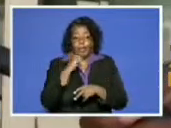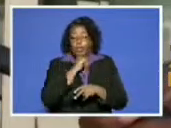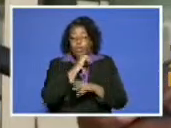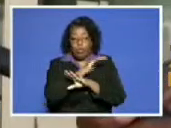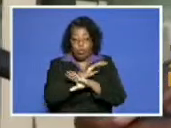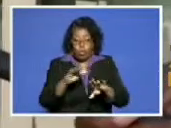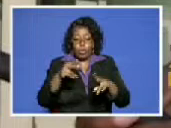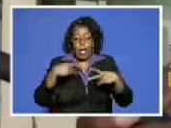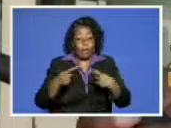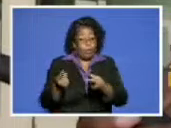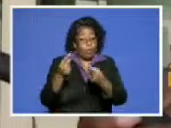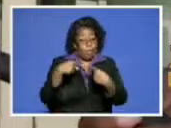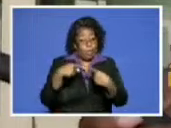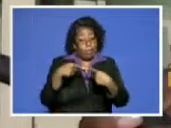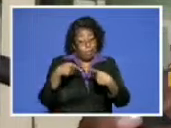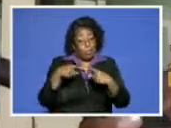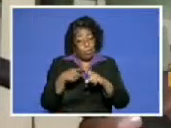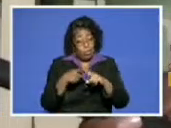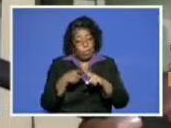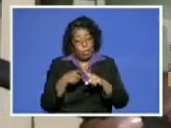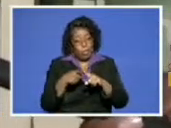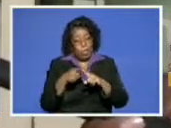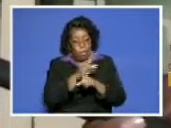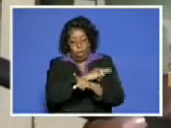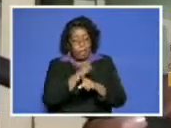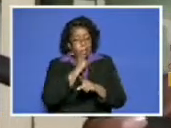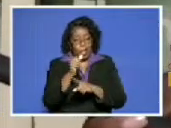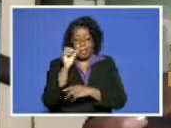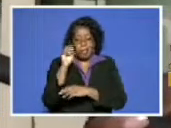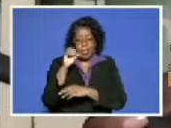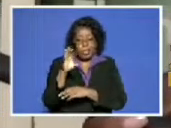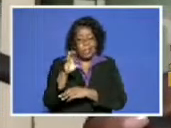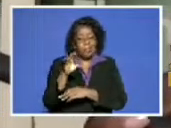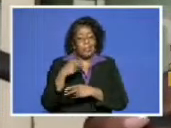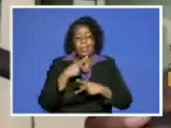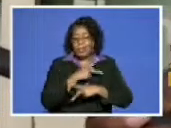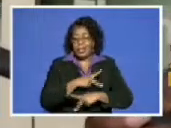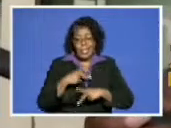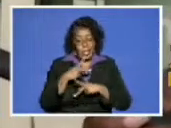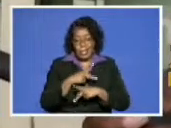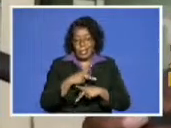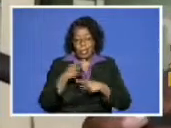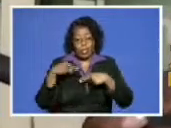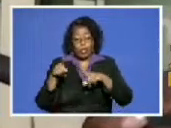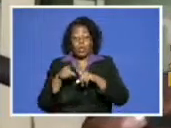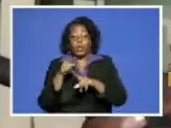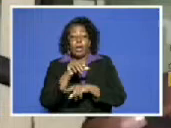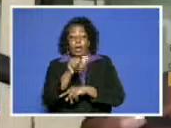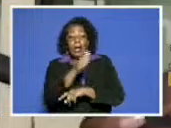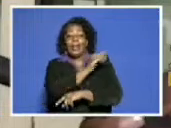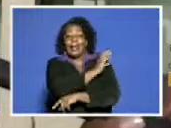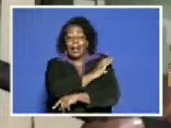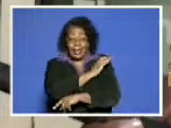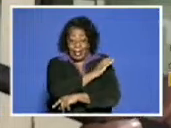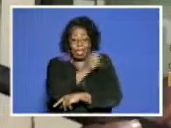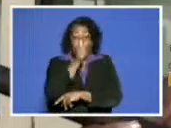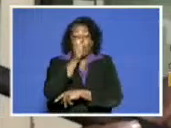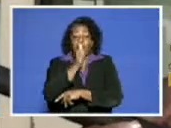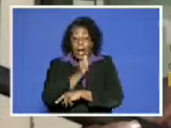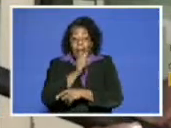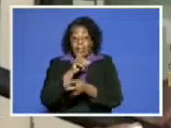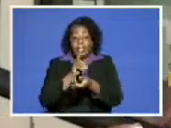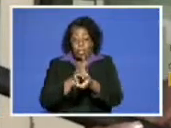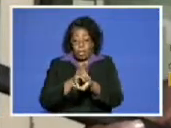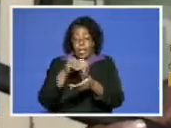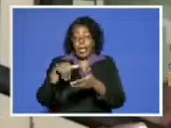not have to come to the hospital, if it's not an emergency, please either seek the community health clinics or a private facility